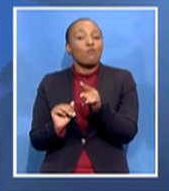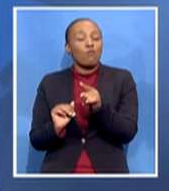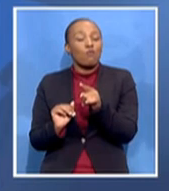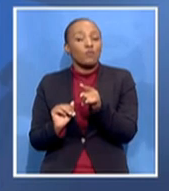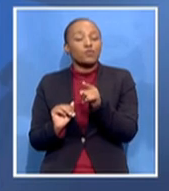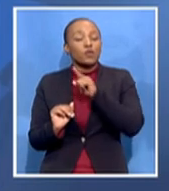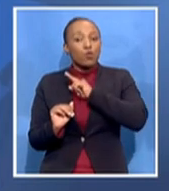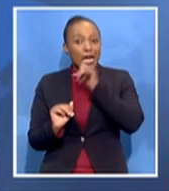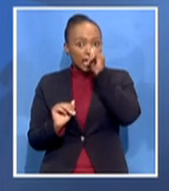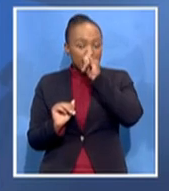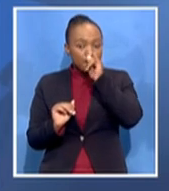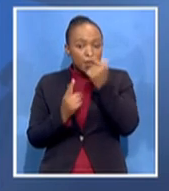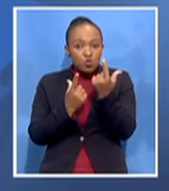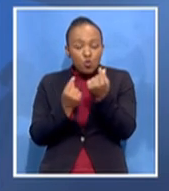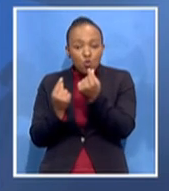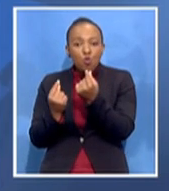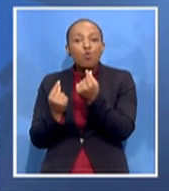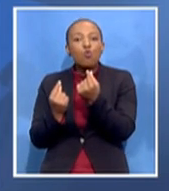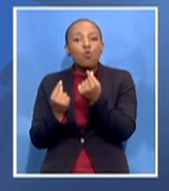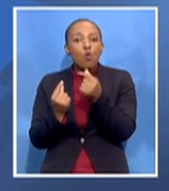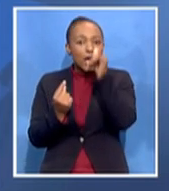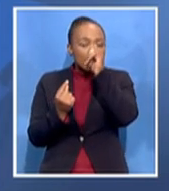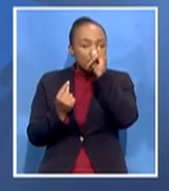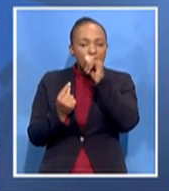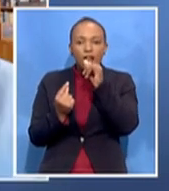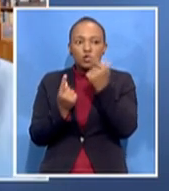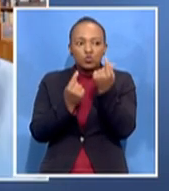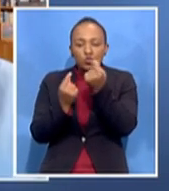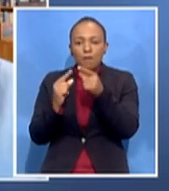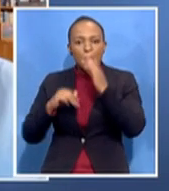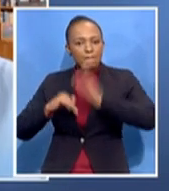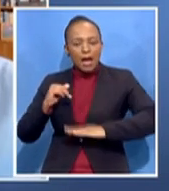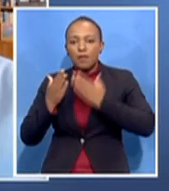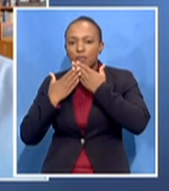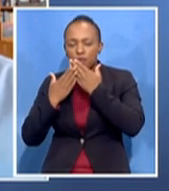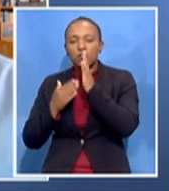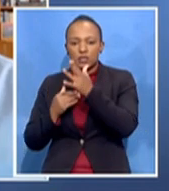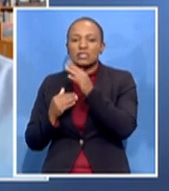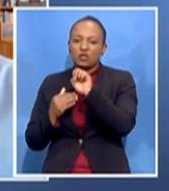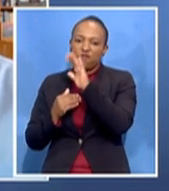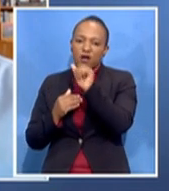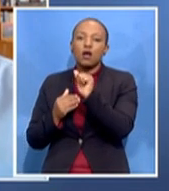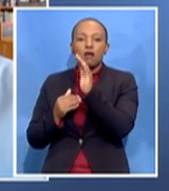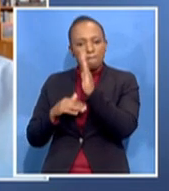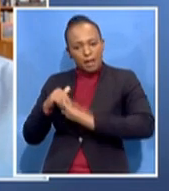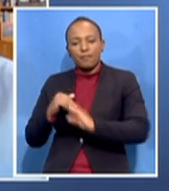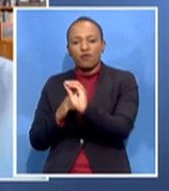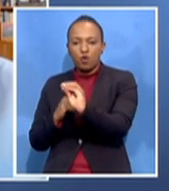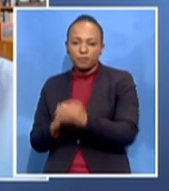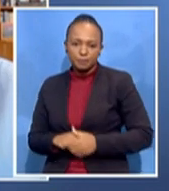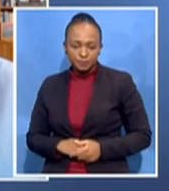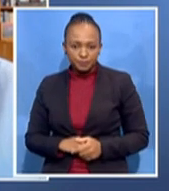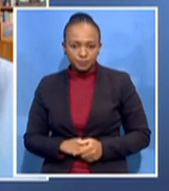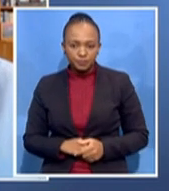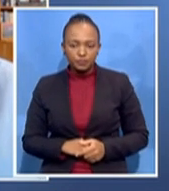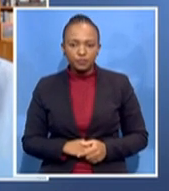not allowed in South Africa. The point you make about the possibility of him going to jail even as